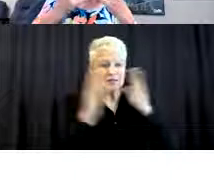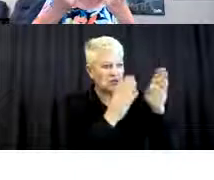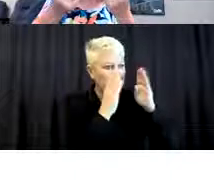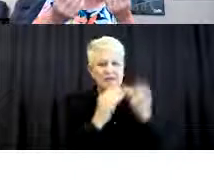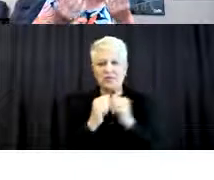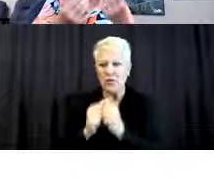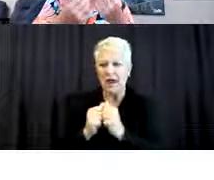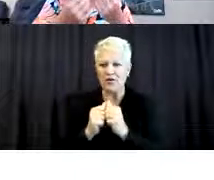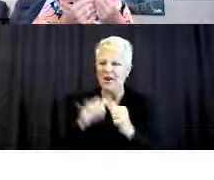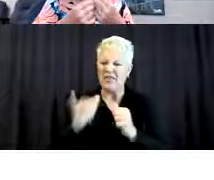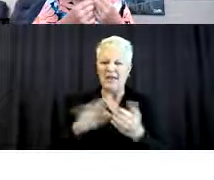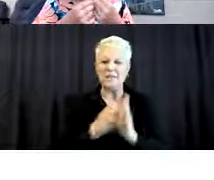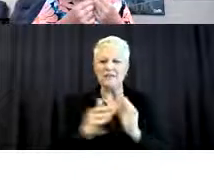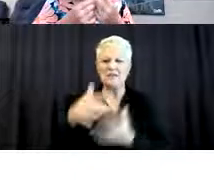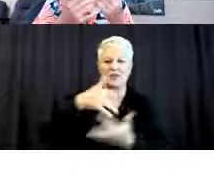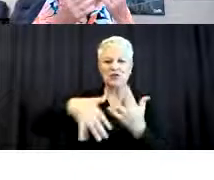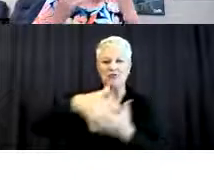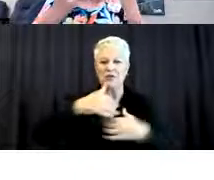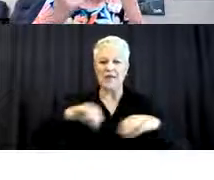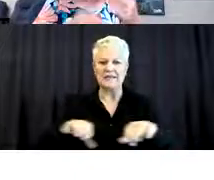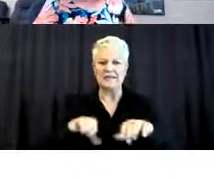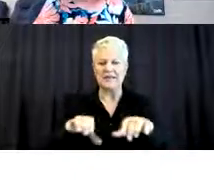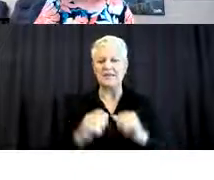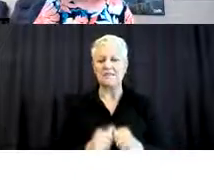and it becomes kind of a social activity.